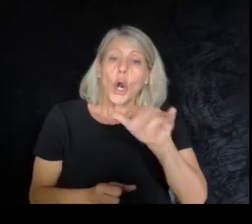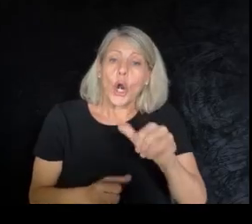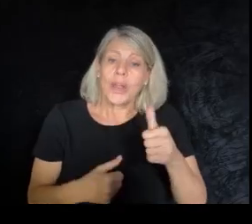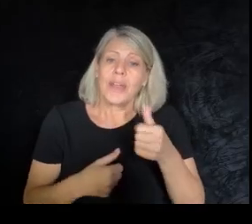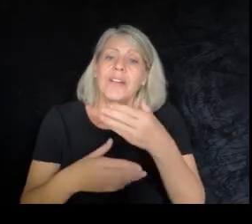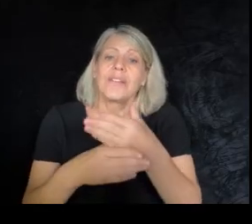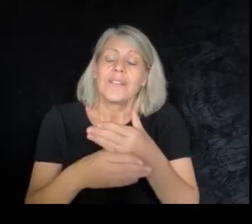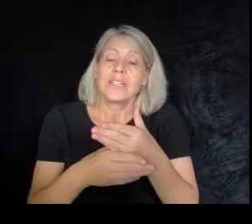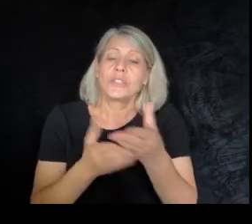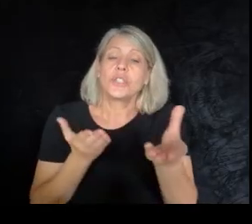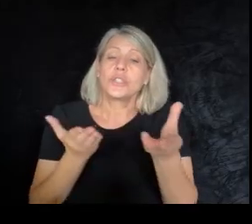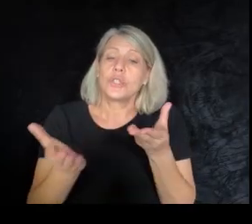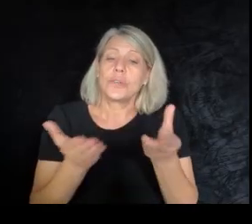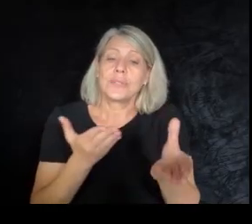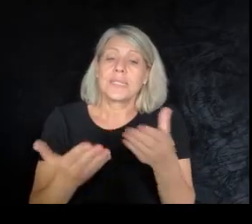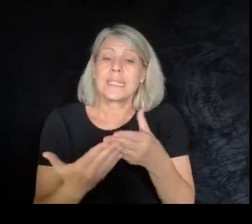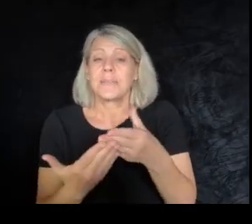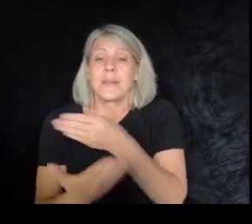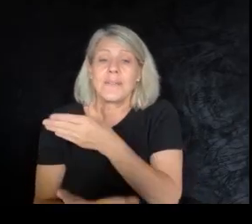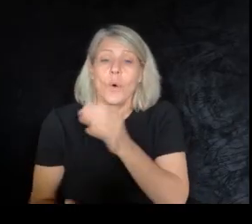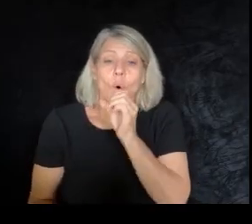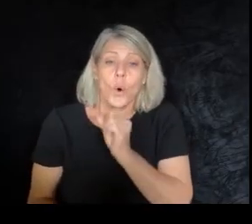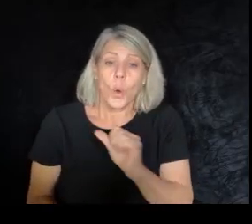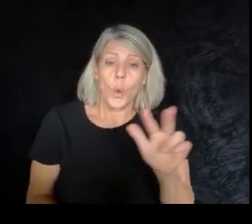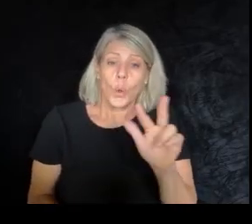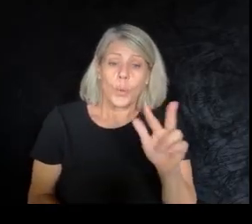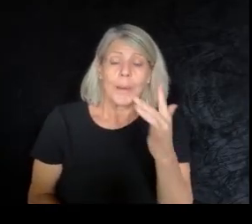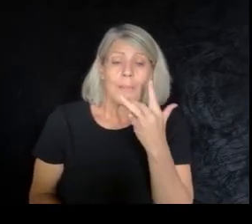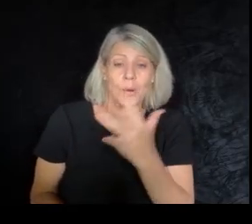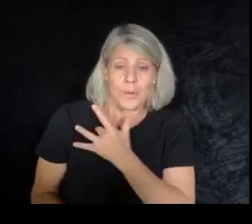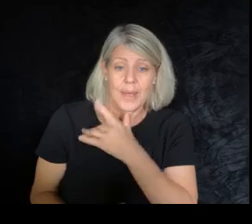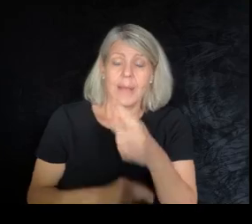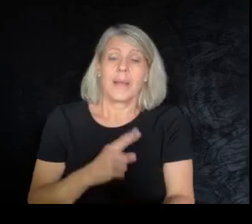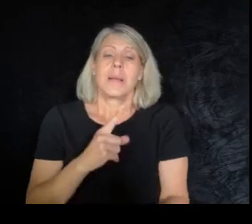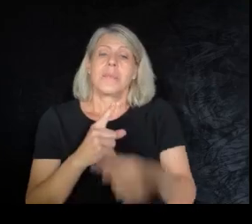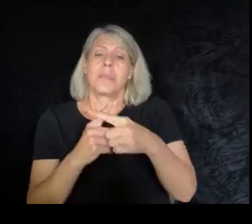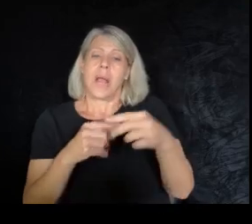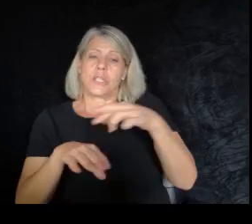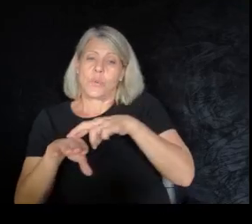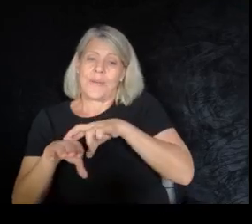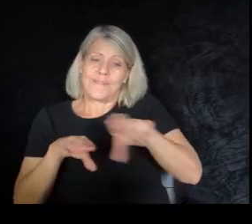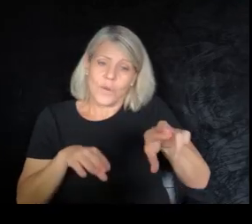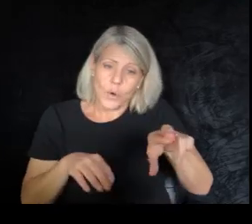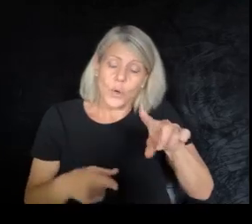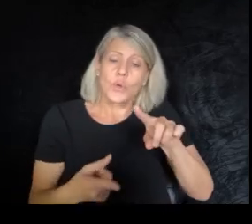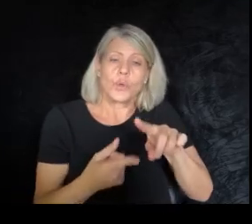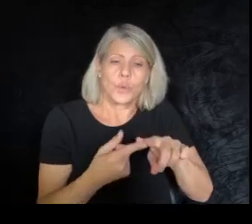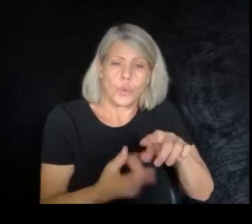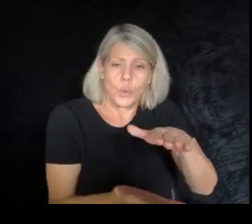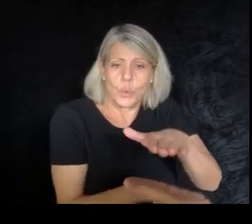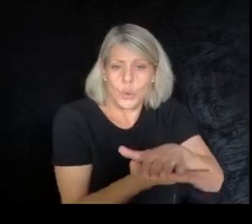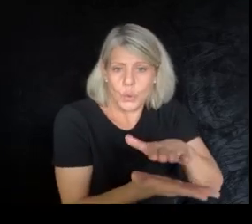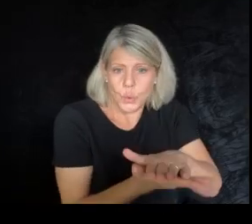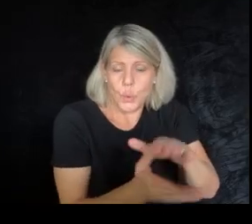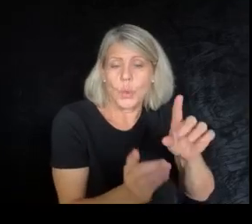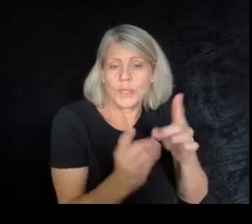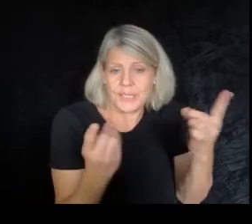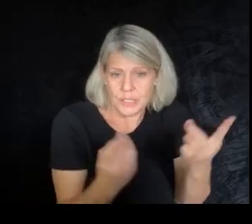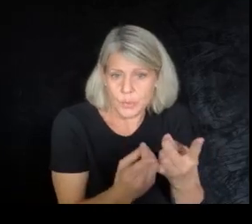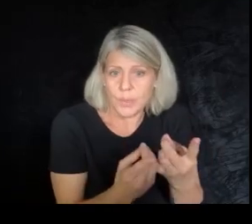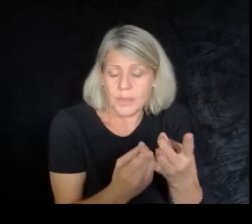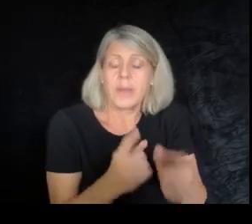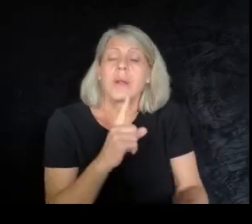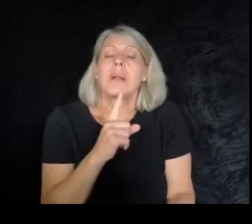third birthday and were referred by early intervention to the school district, and children